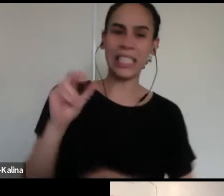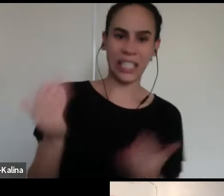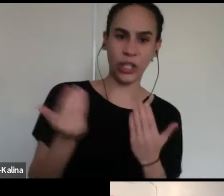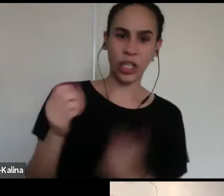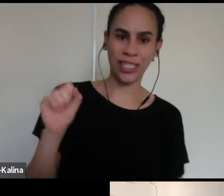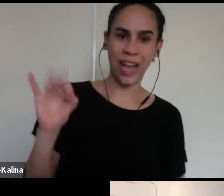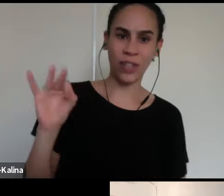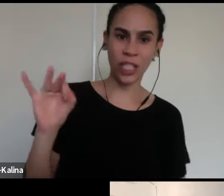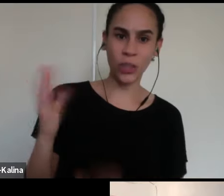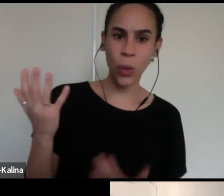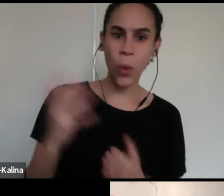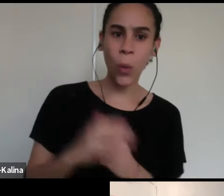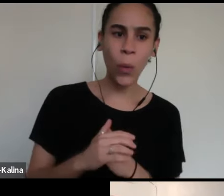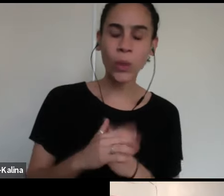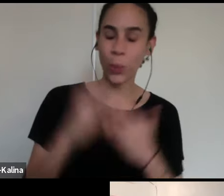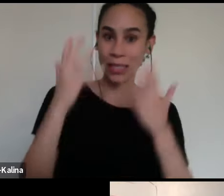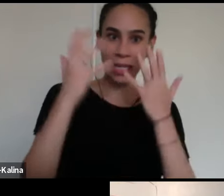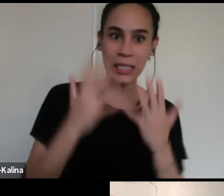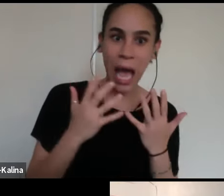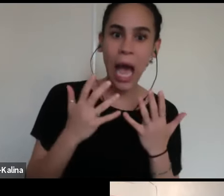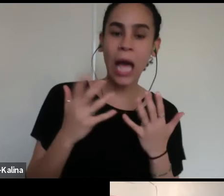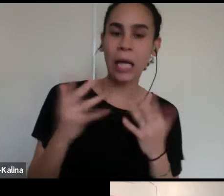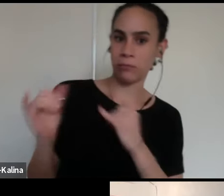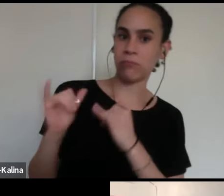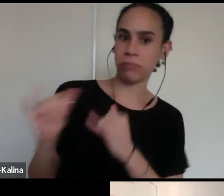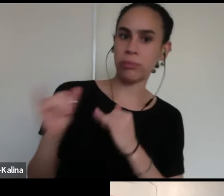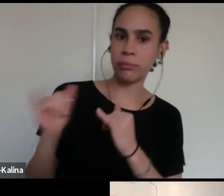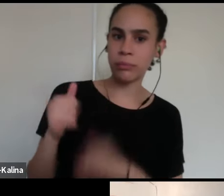sad I'm also having that same